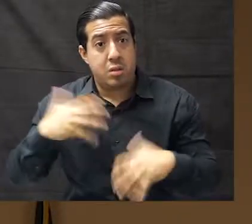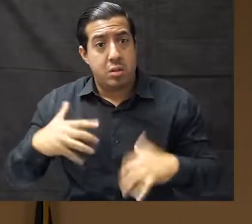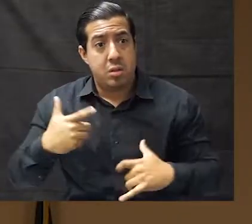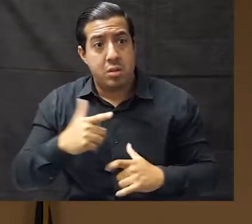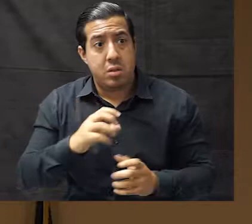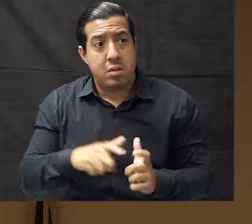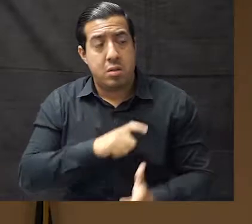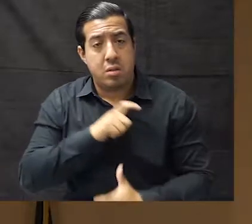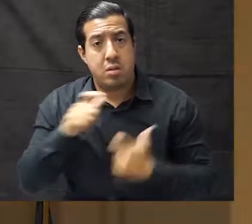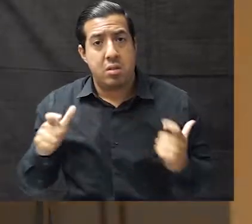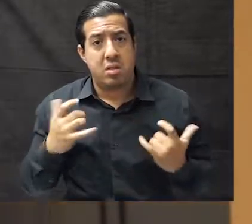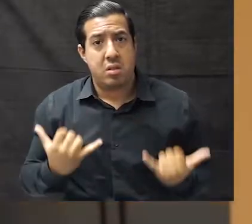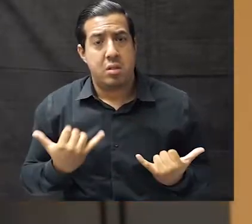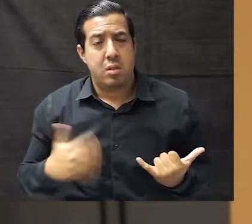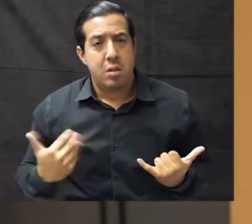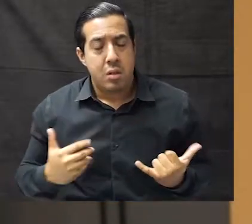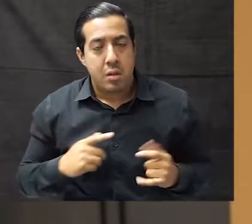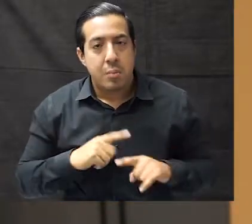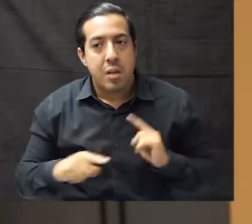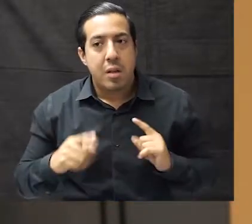These are really sobering numbers.